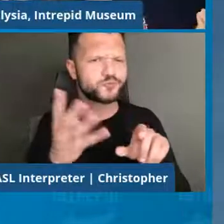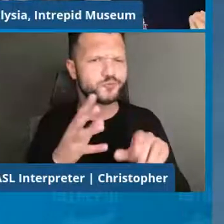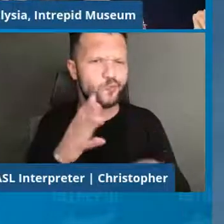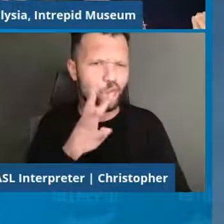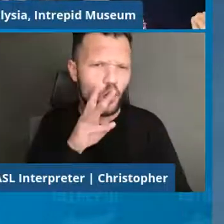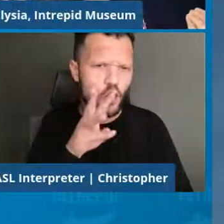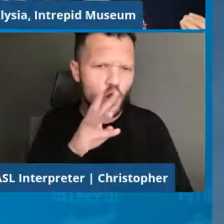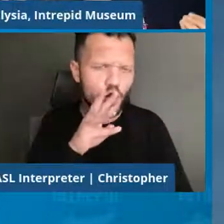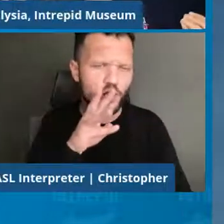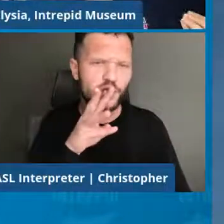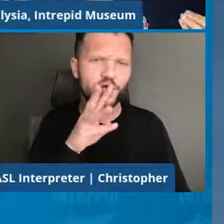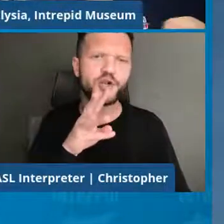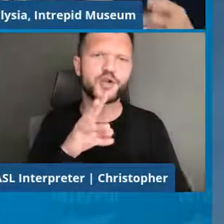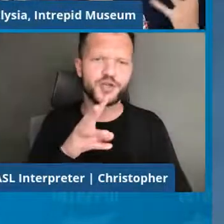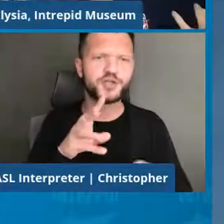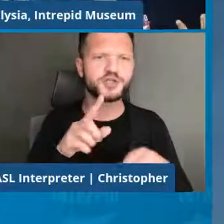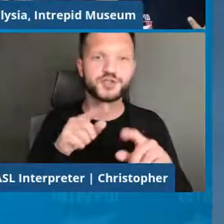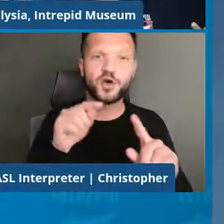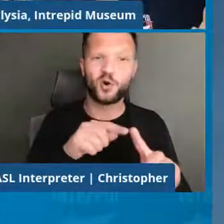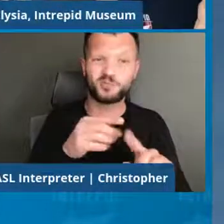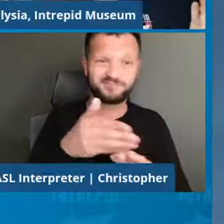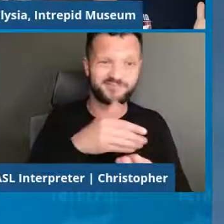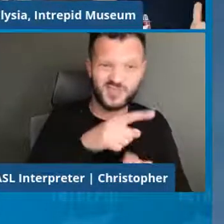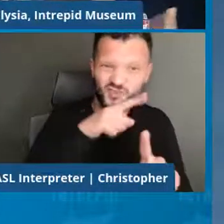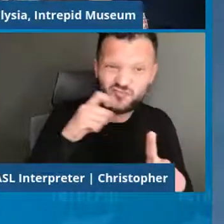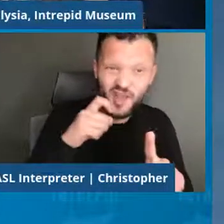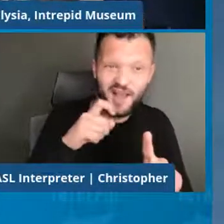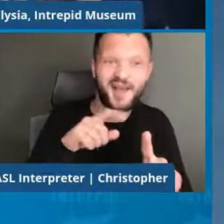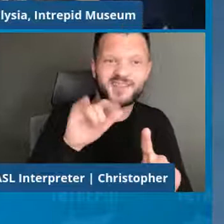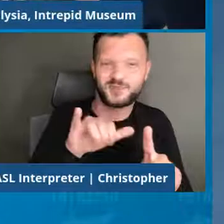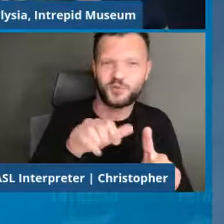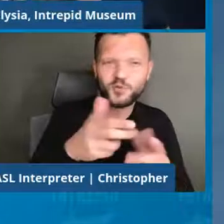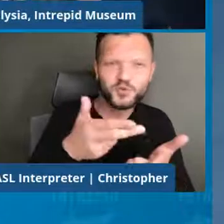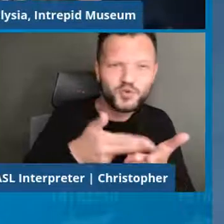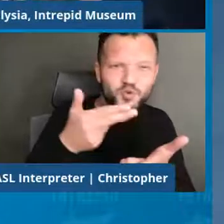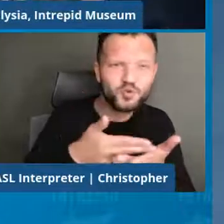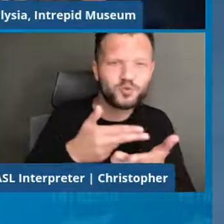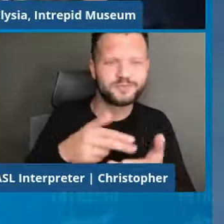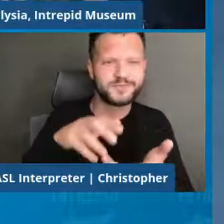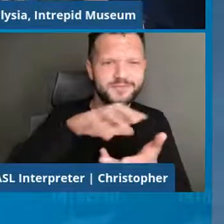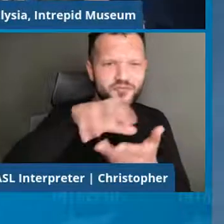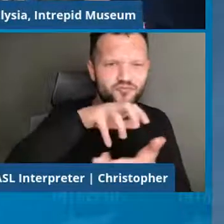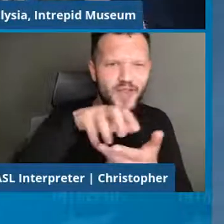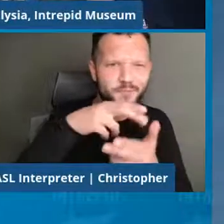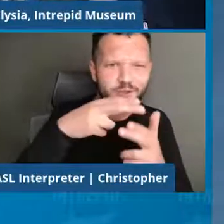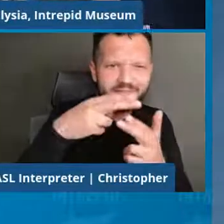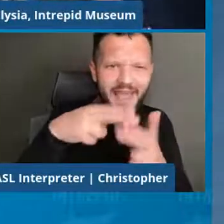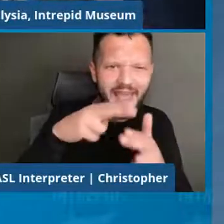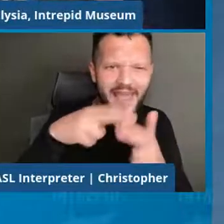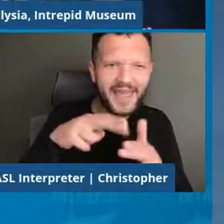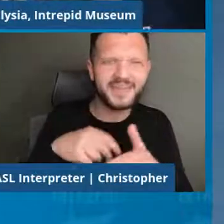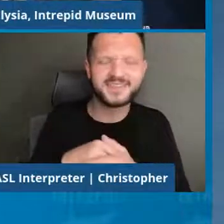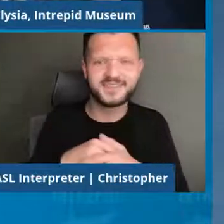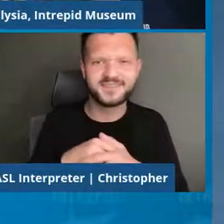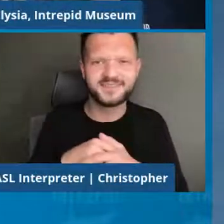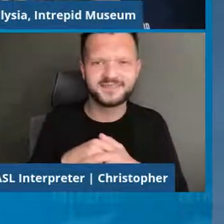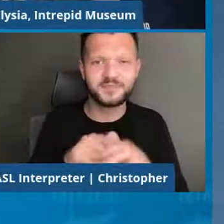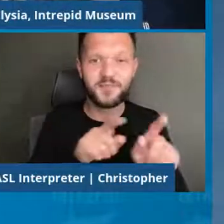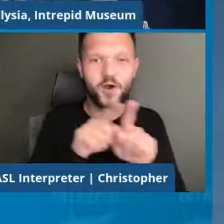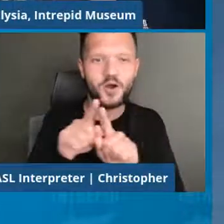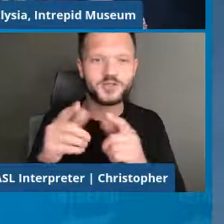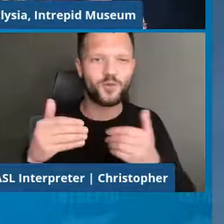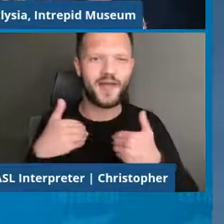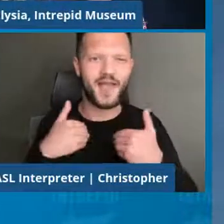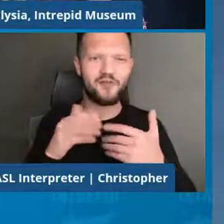been removed. So we have things like soups and scrambled eggs. But we also then have intermediate moisture